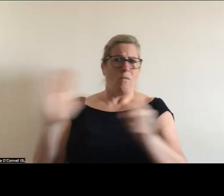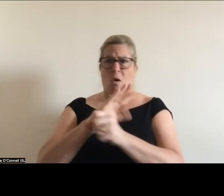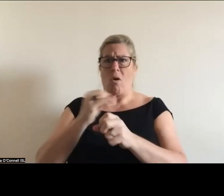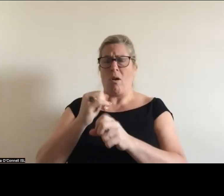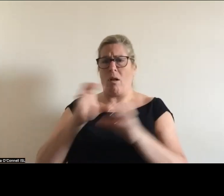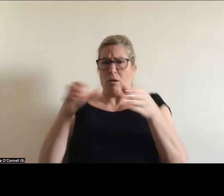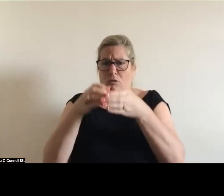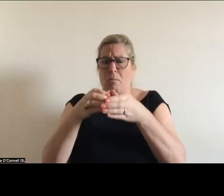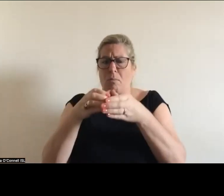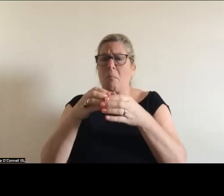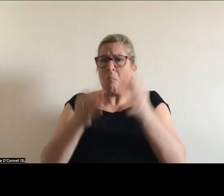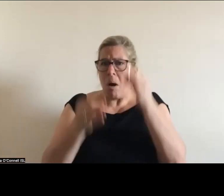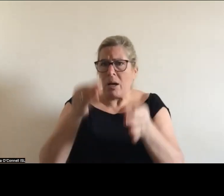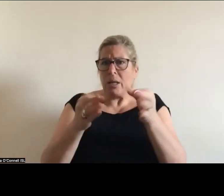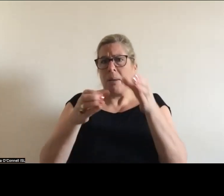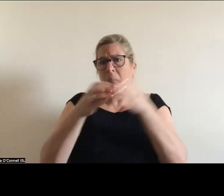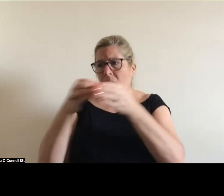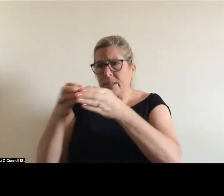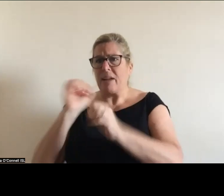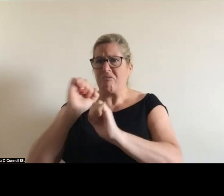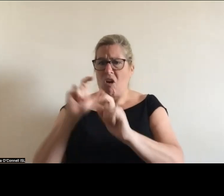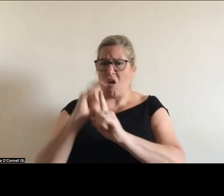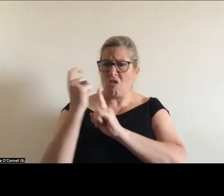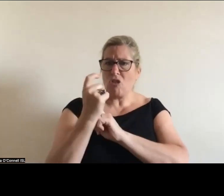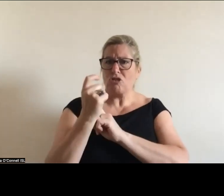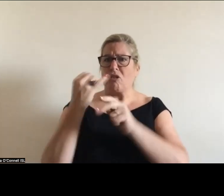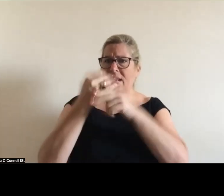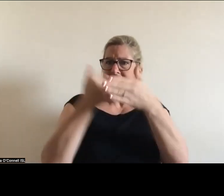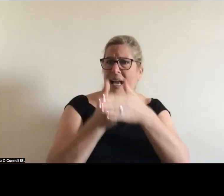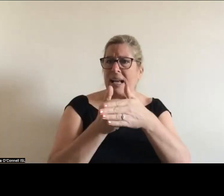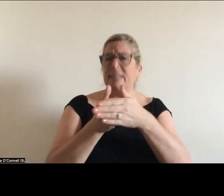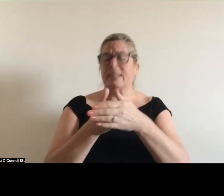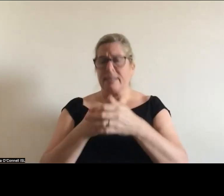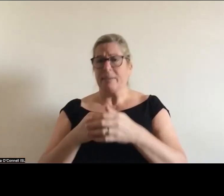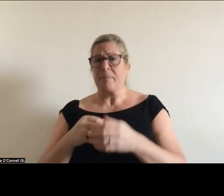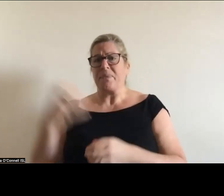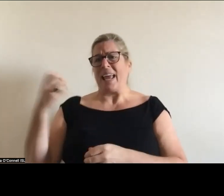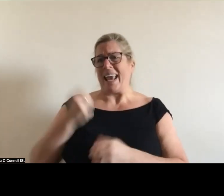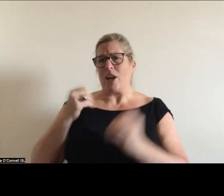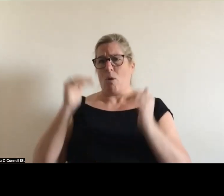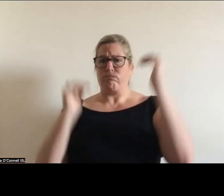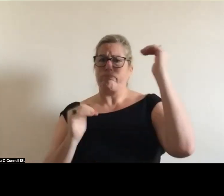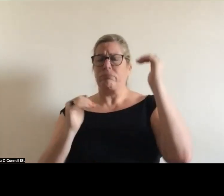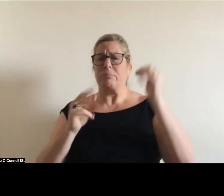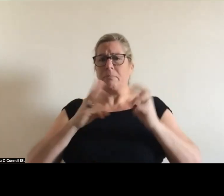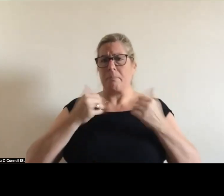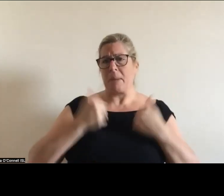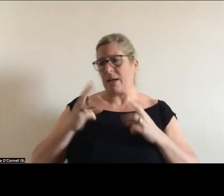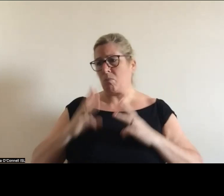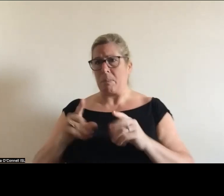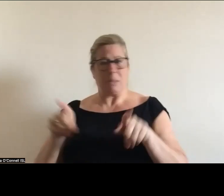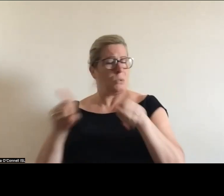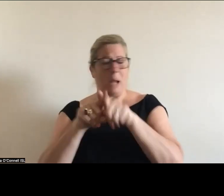processes and cultures. Income disparity between men and women continues to be a barrier to women's participation, but